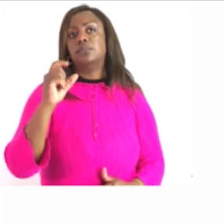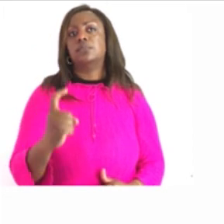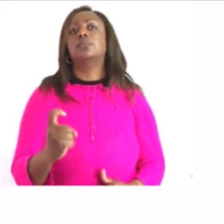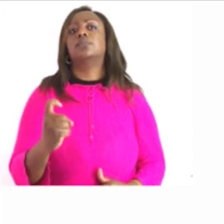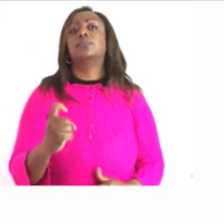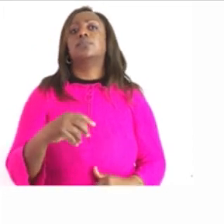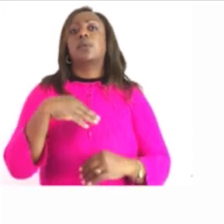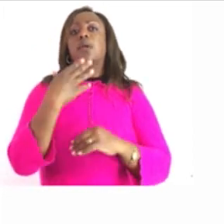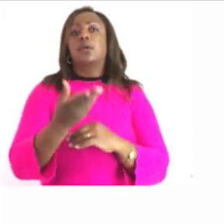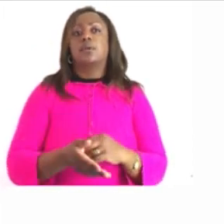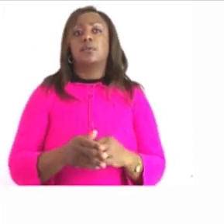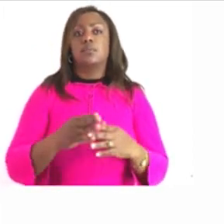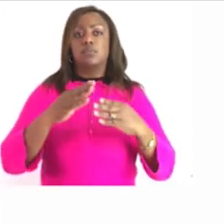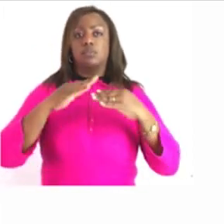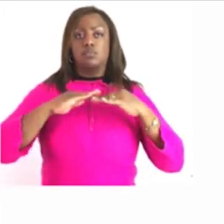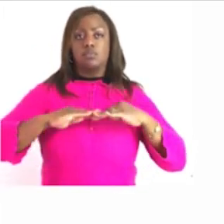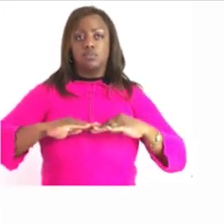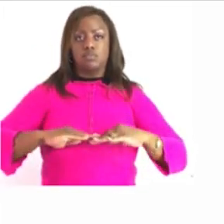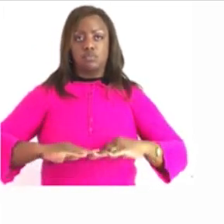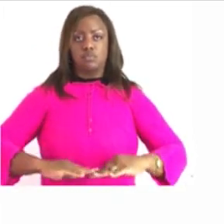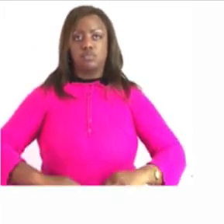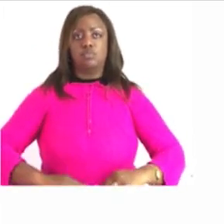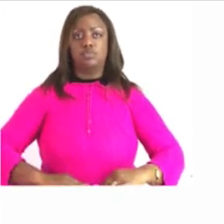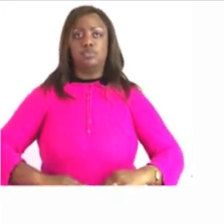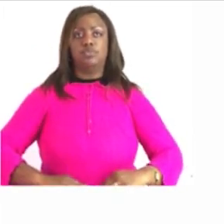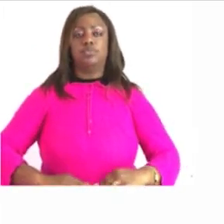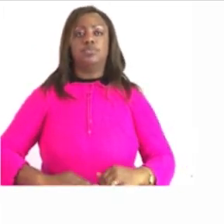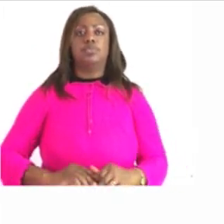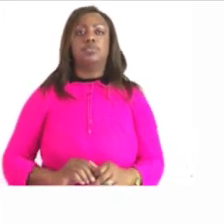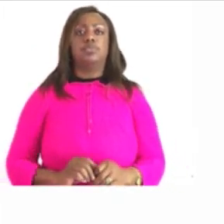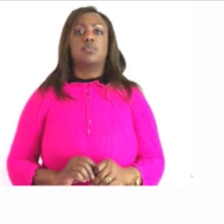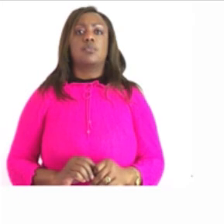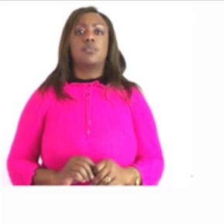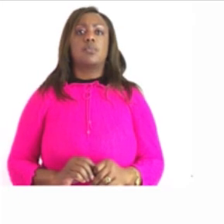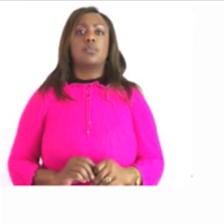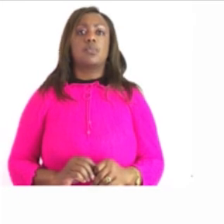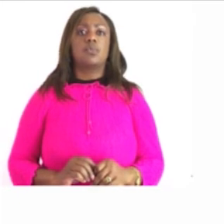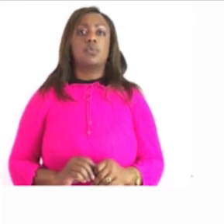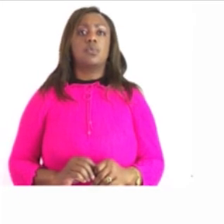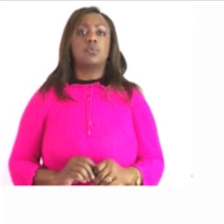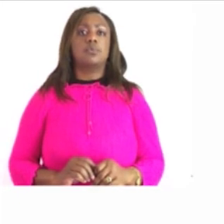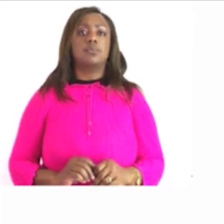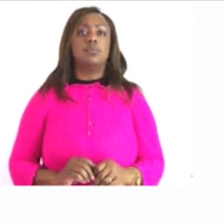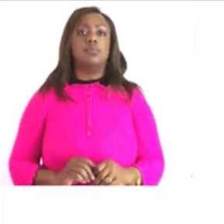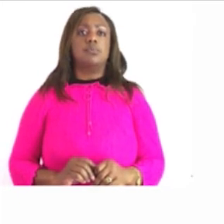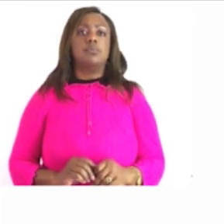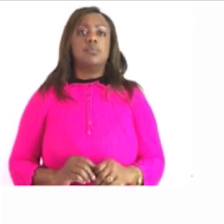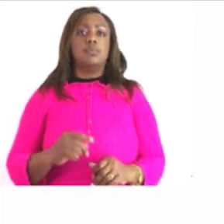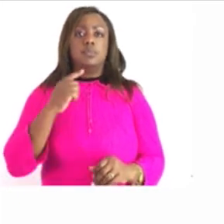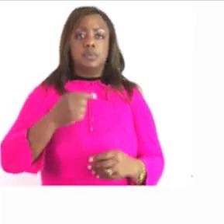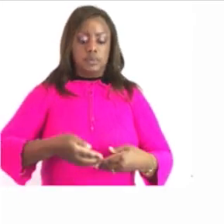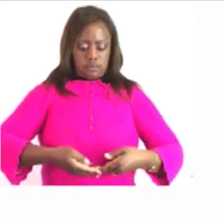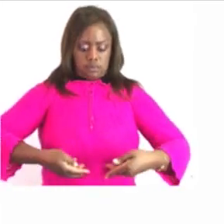enough air in our body. Okay? The picture on our right, which shows that the air that exhaled, it shows